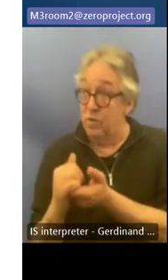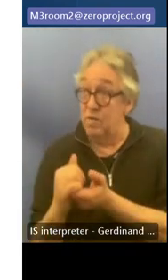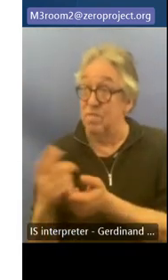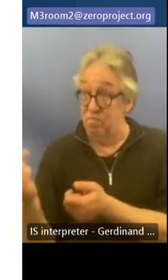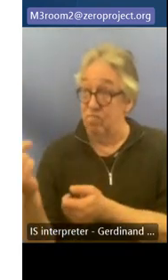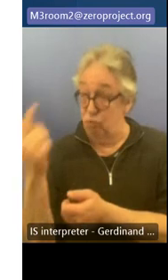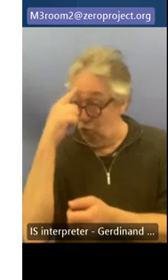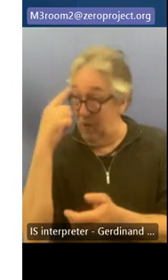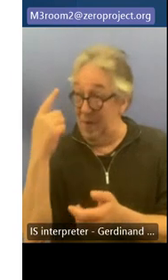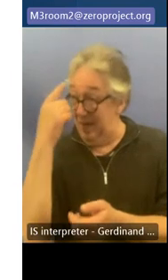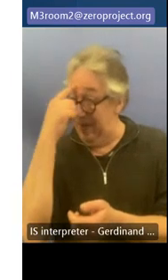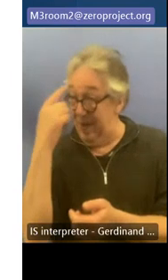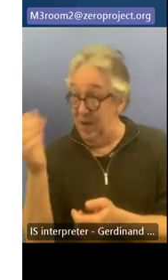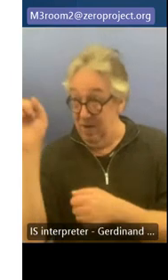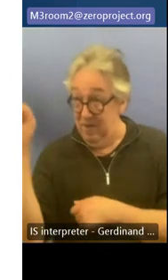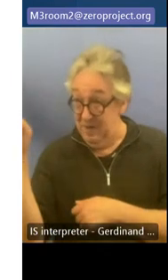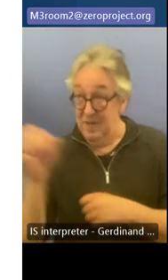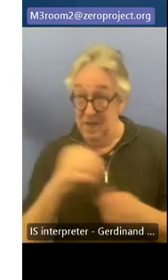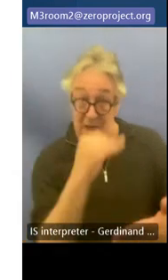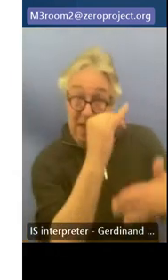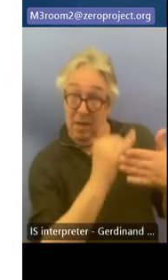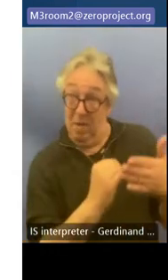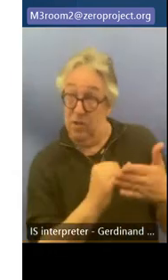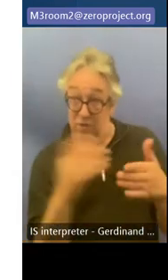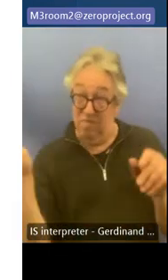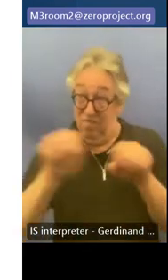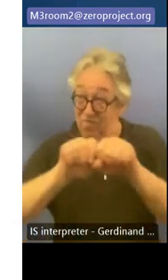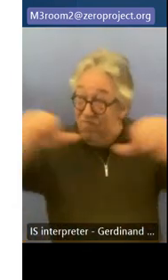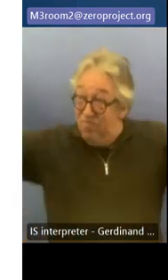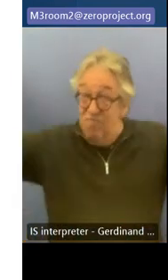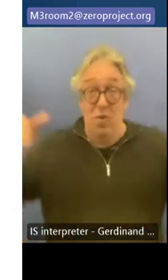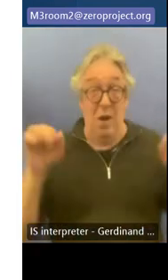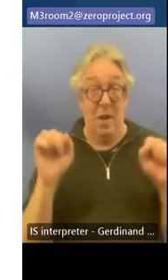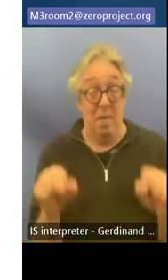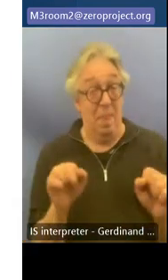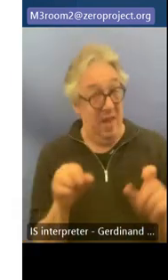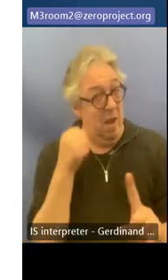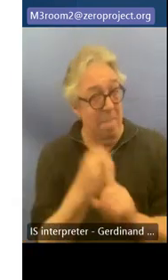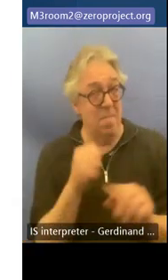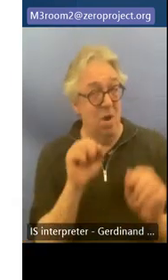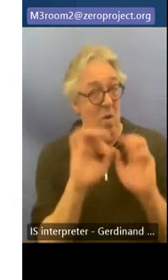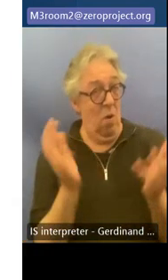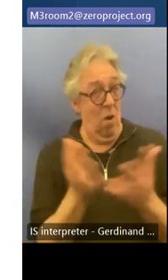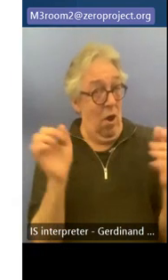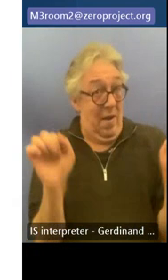they can be able to take Najiamini animation to the world, and many people can be impacted through it.